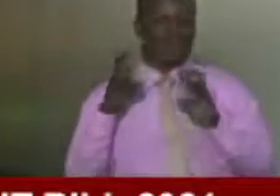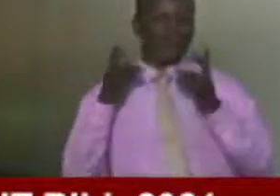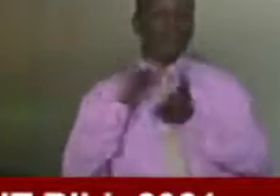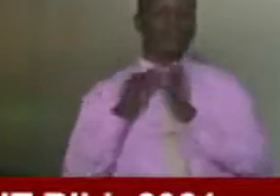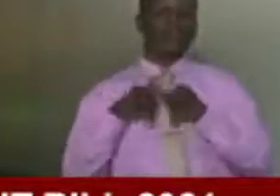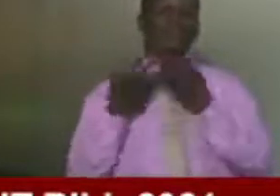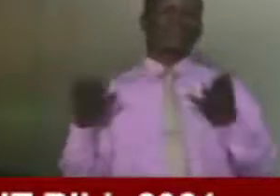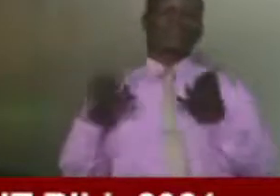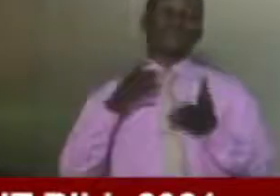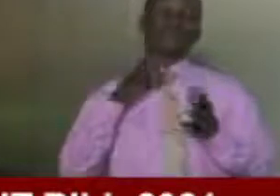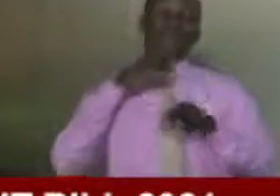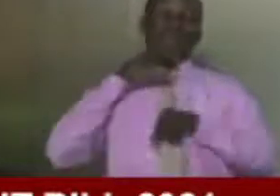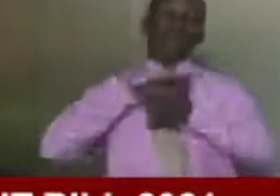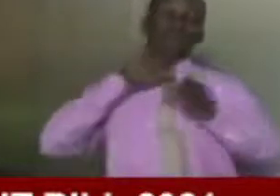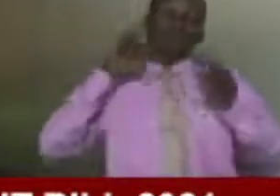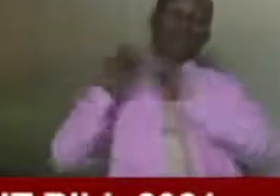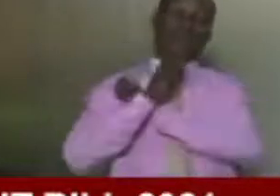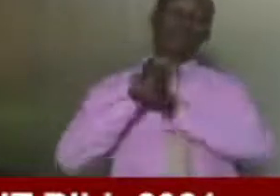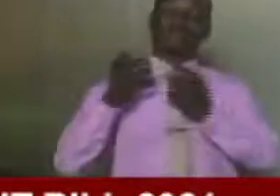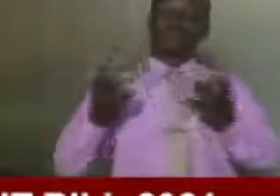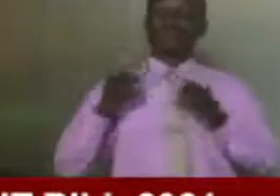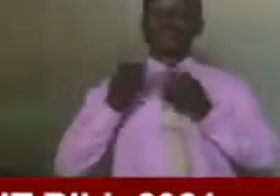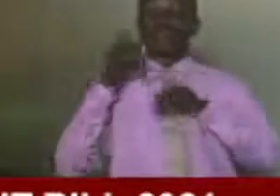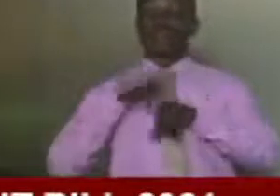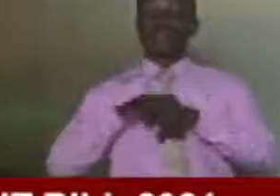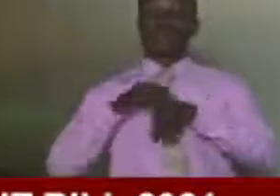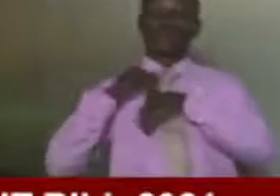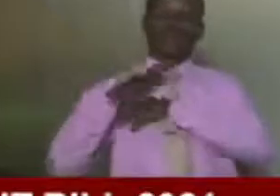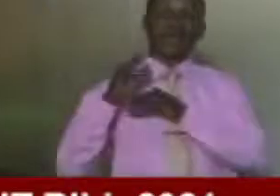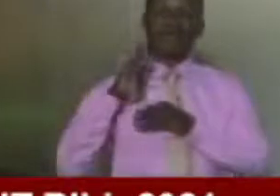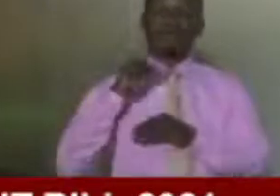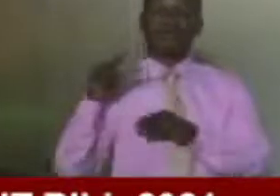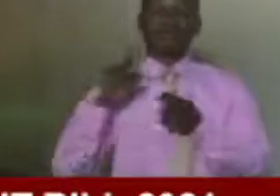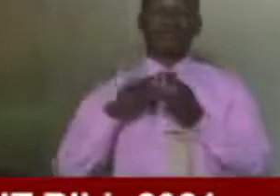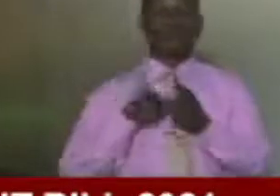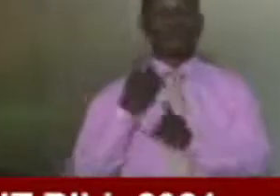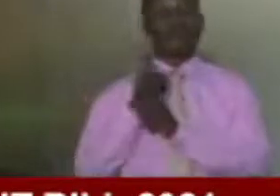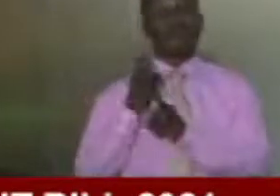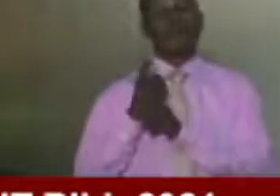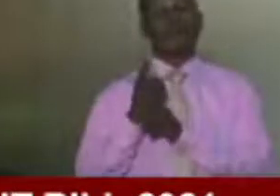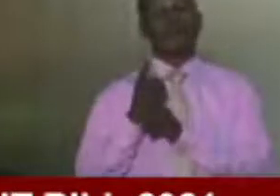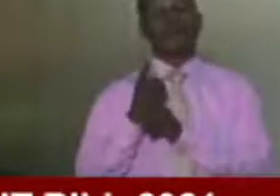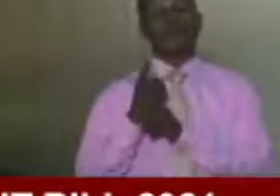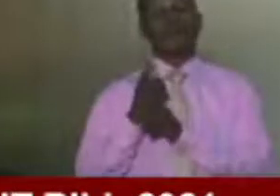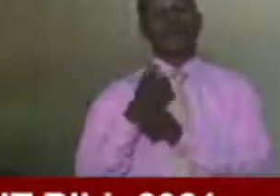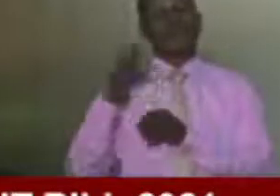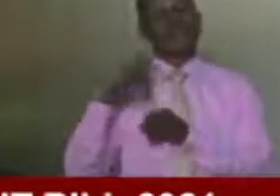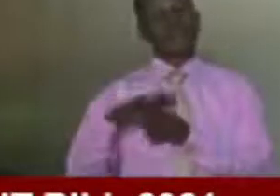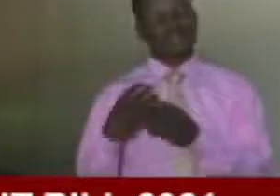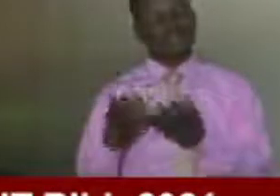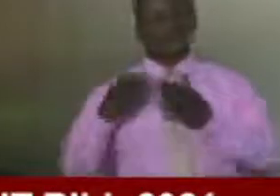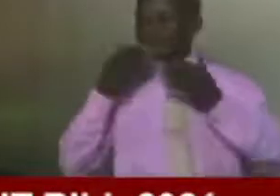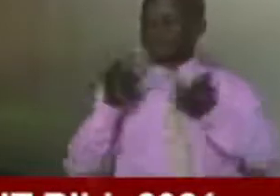see? How many times shall we pass bills for us to have credible elections in this country? And now that we have